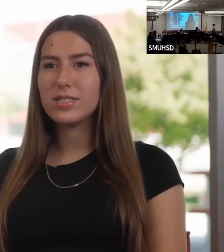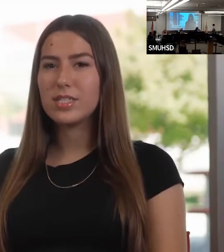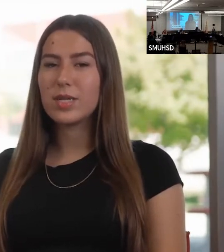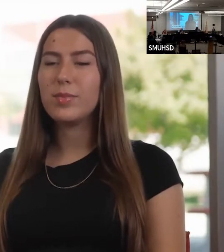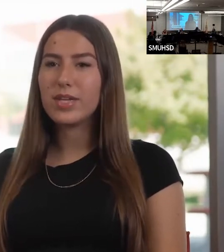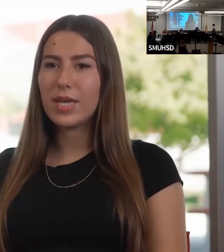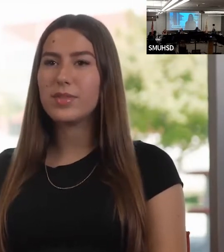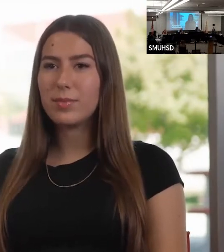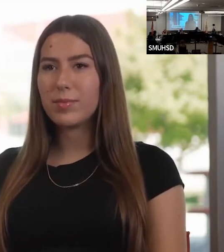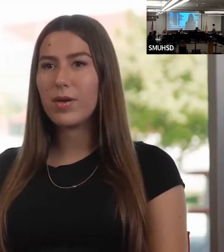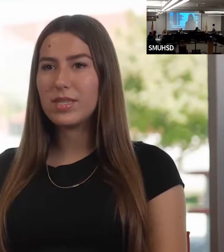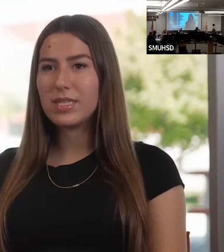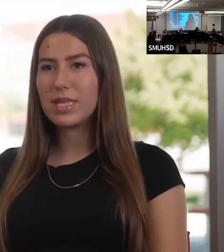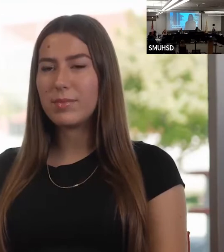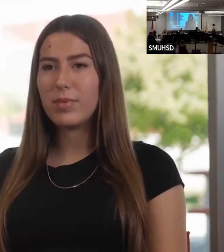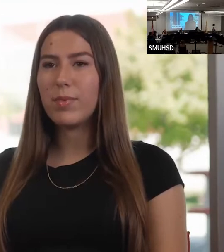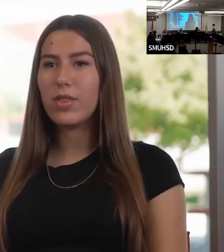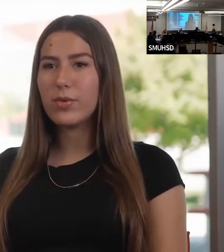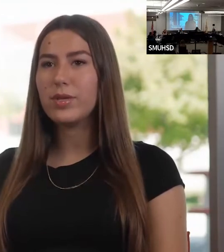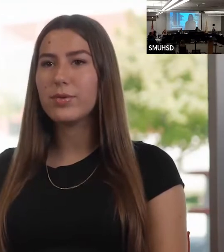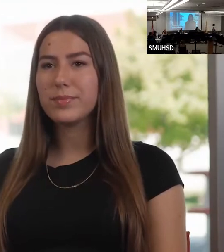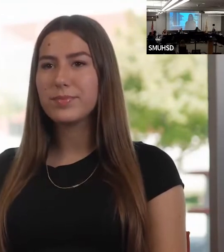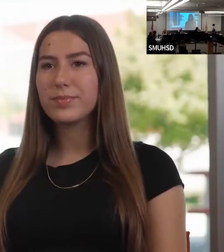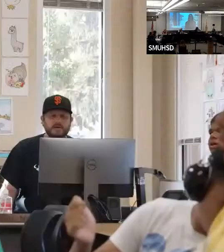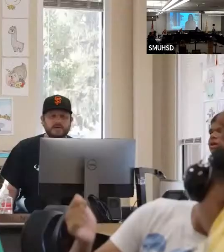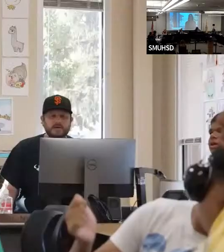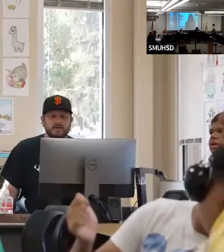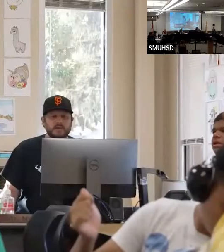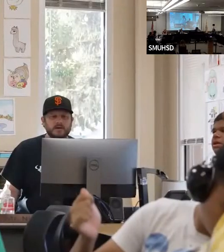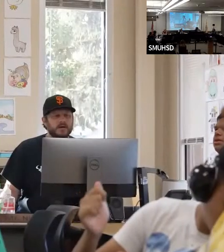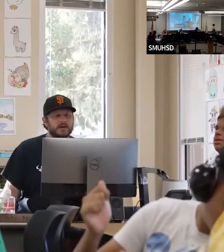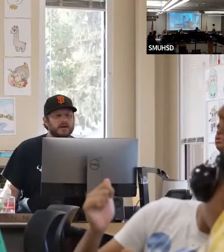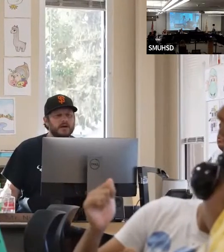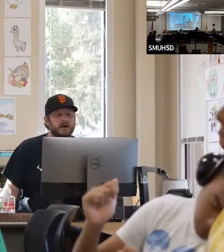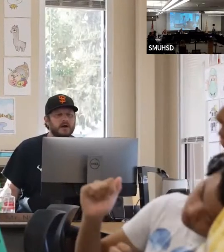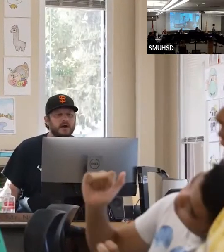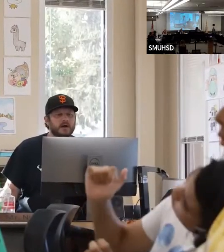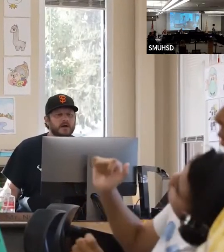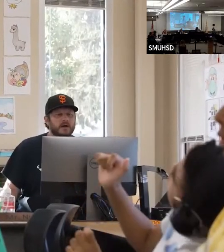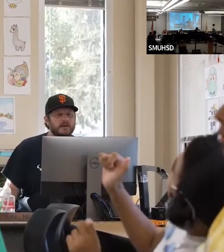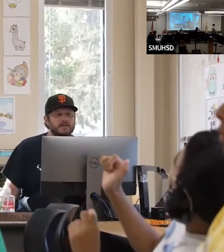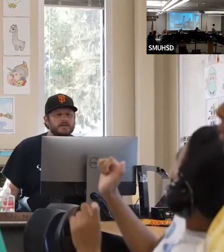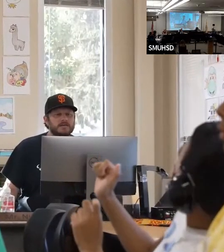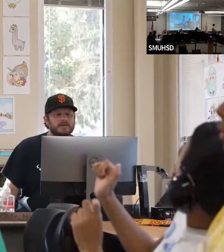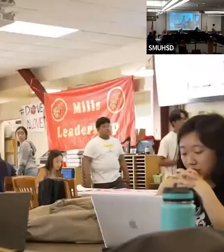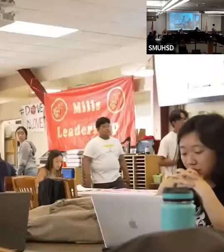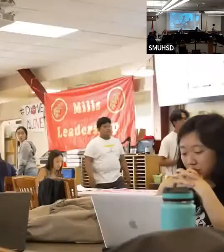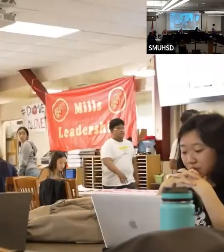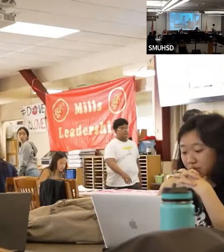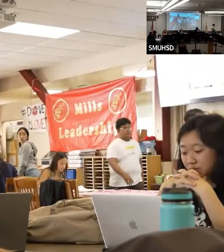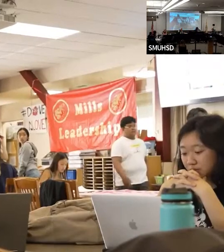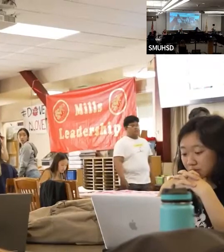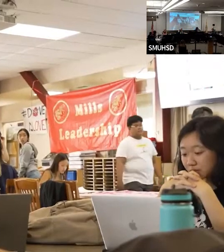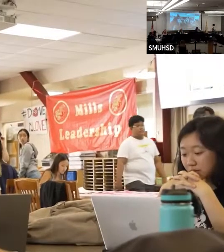It's really good to just communicate with them about things that might be bothering you. We have solid teachers